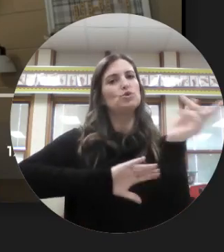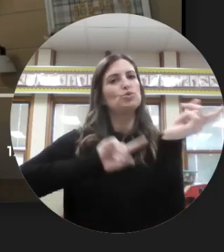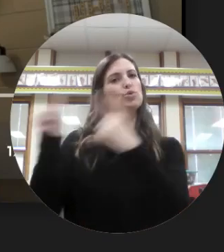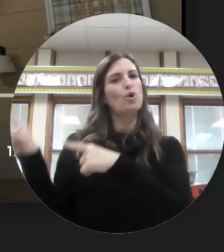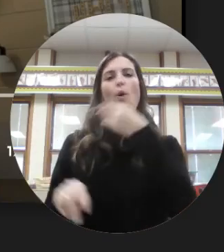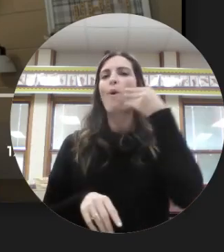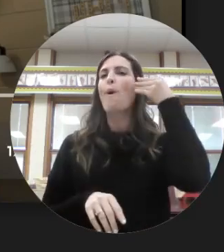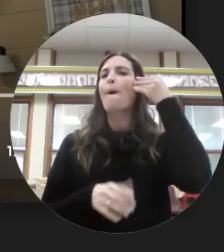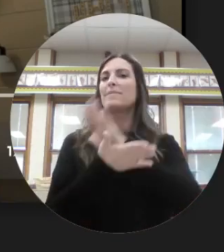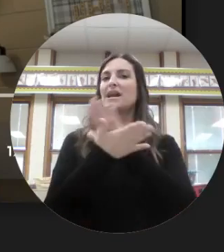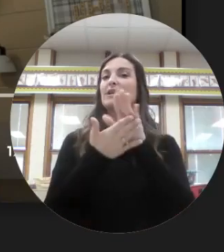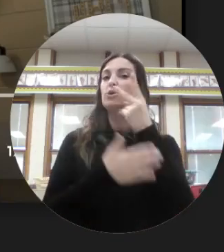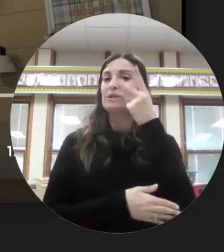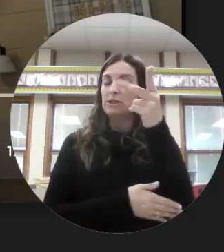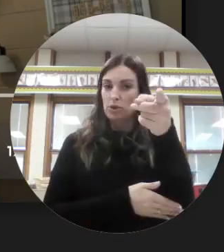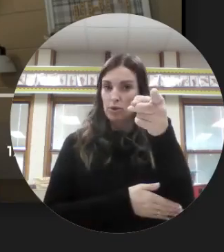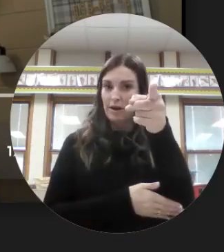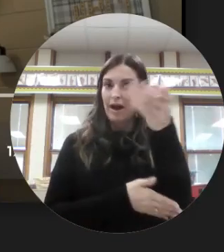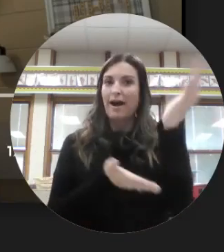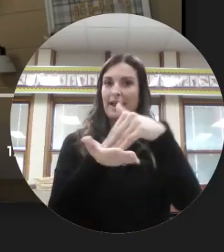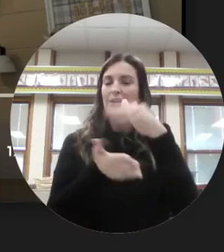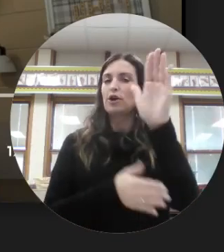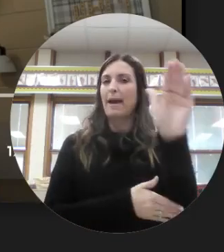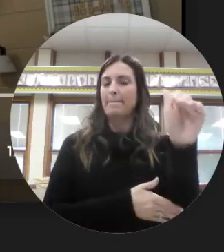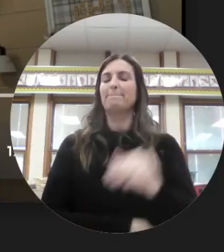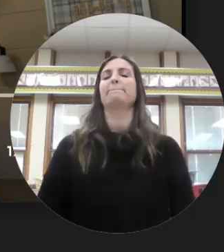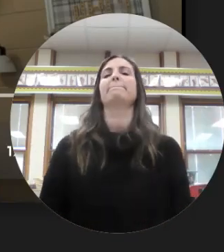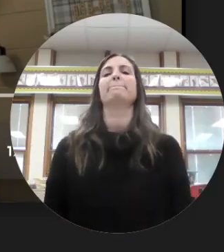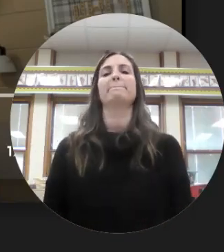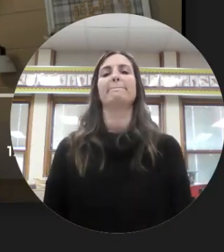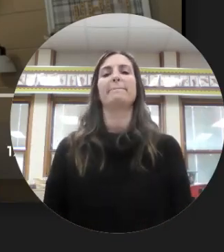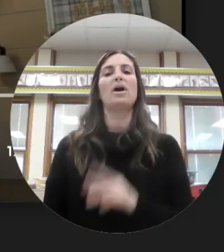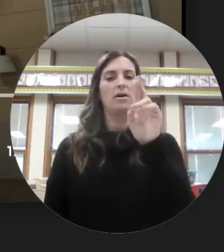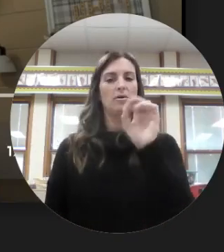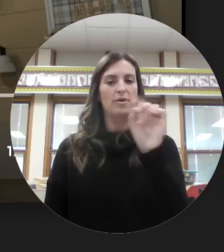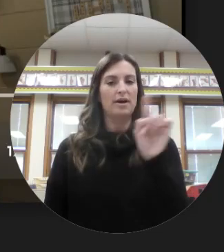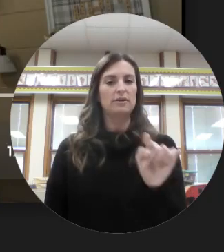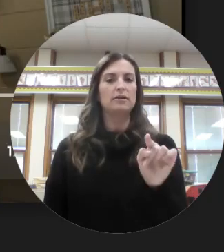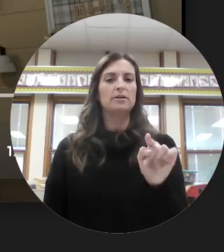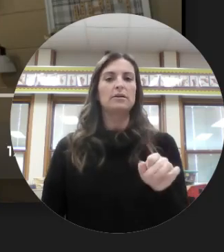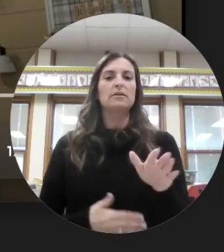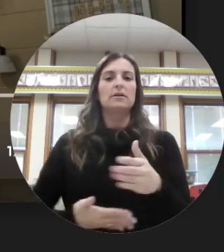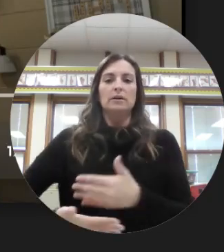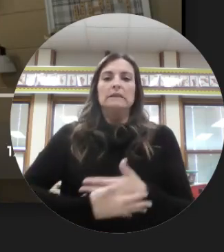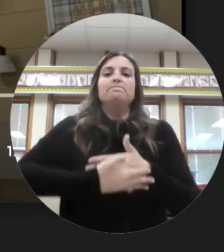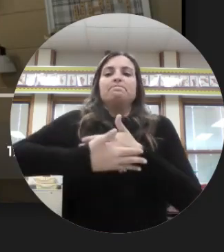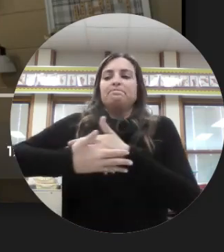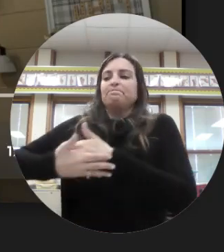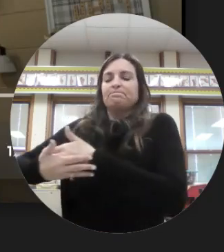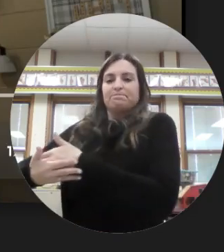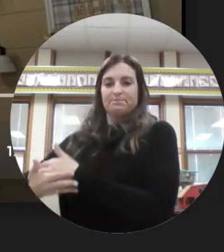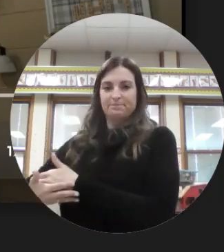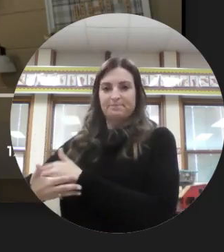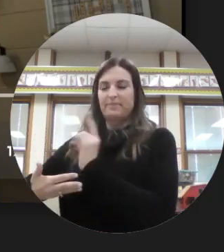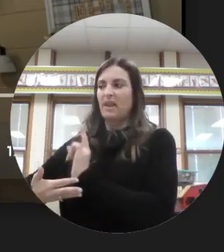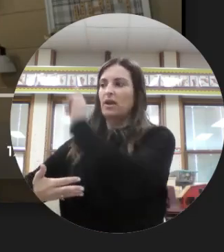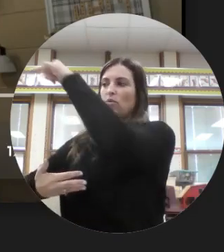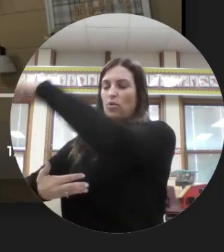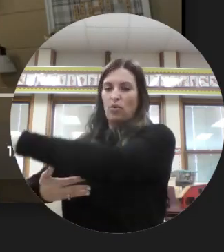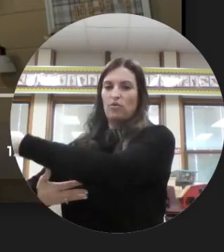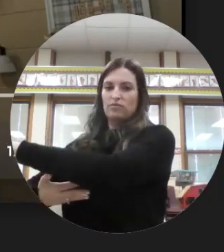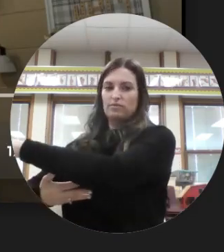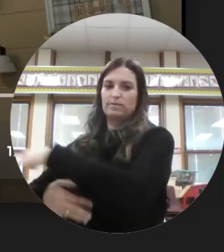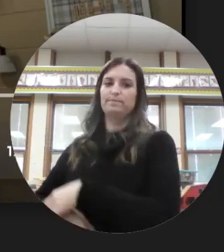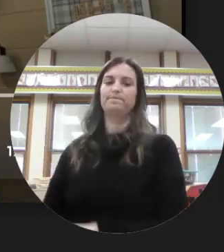nice to see you again. Goodbye." Roz turned, and with her long strides, she carried her son away from the gravesite and over to the base of the sea